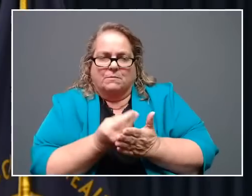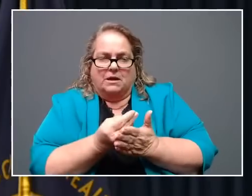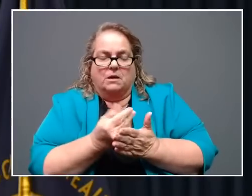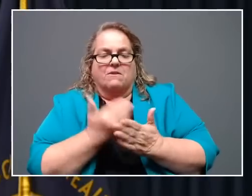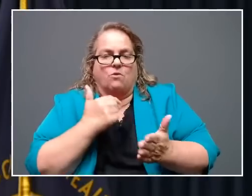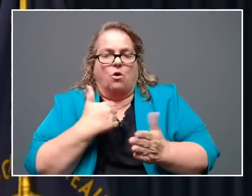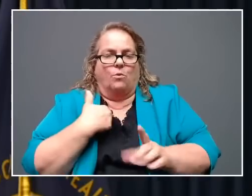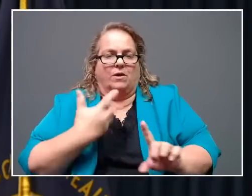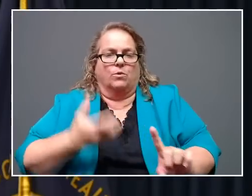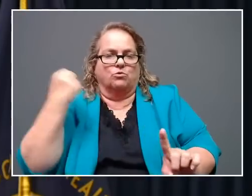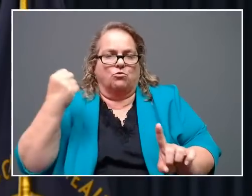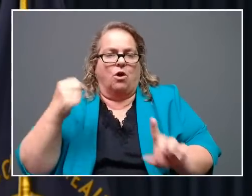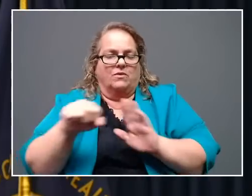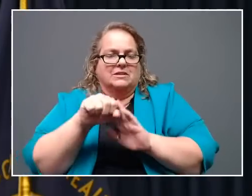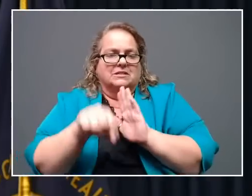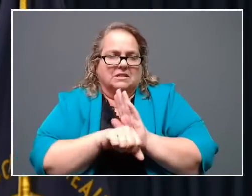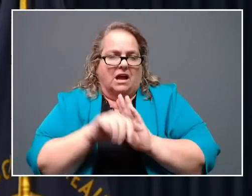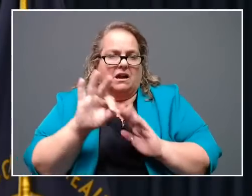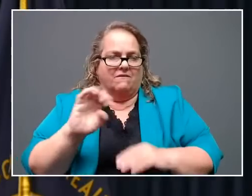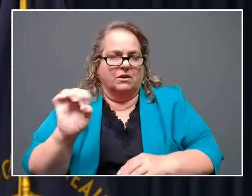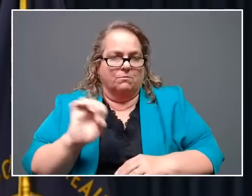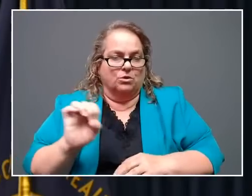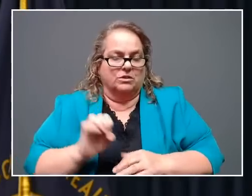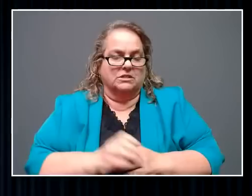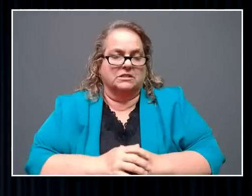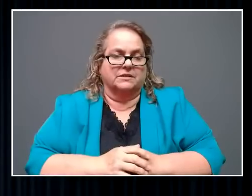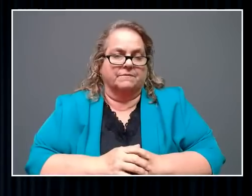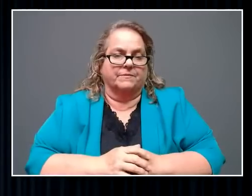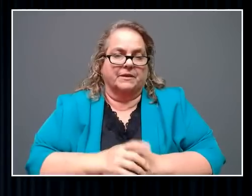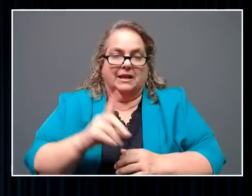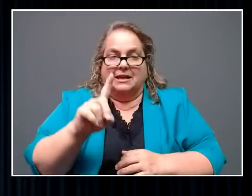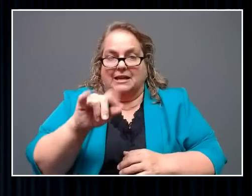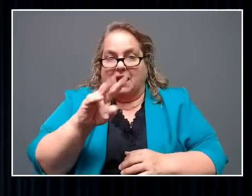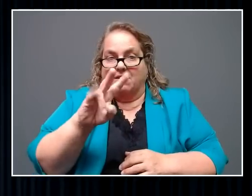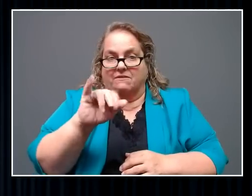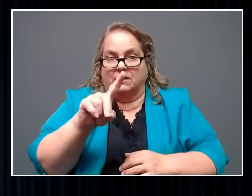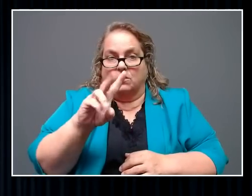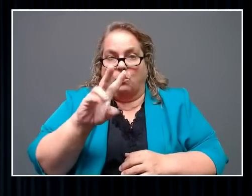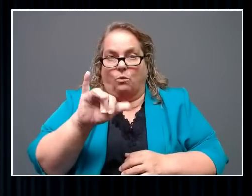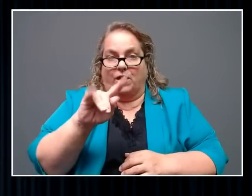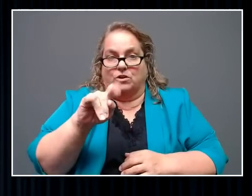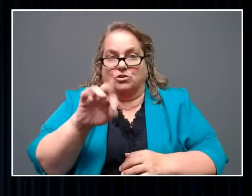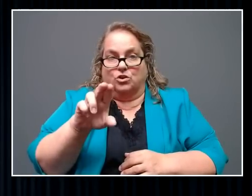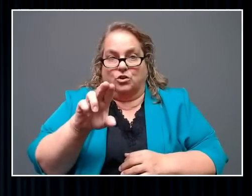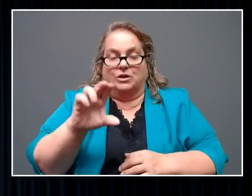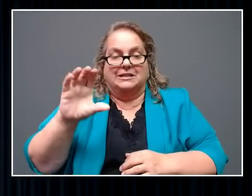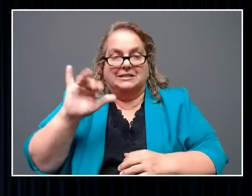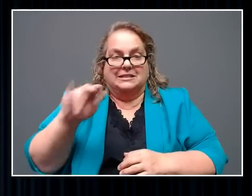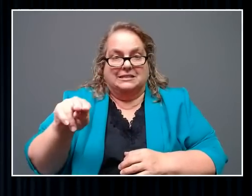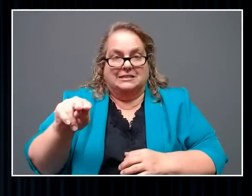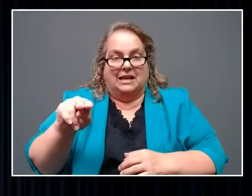emergency. David Winter, WKRC, Cincinnati.